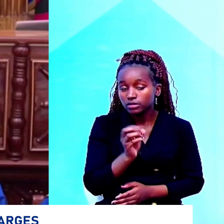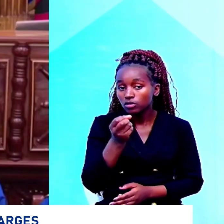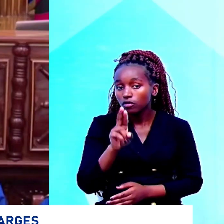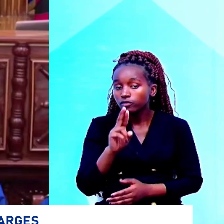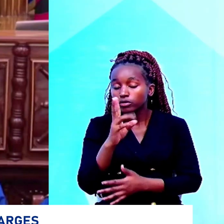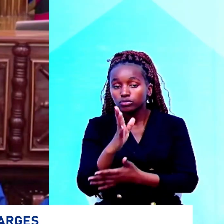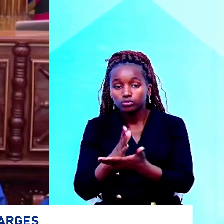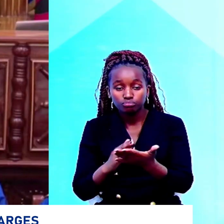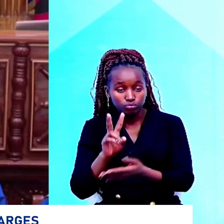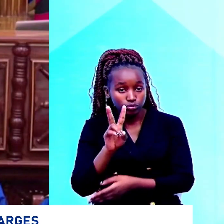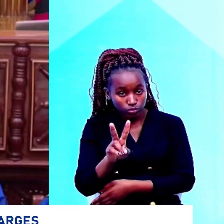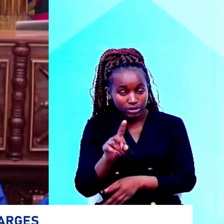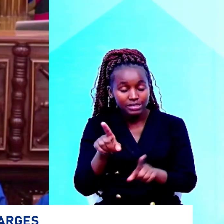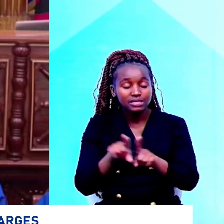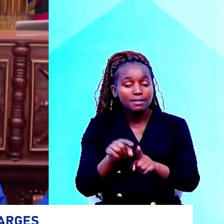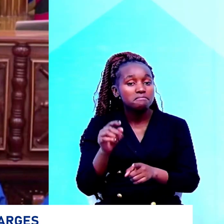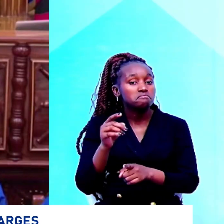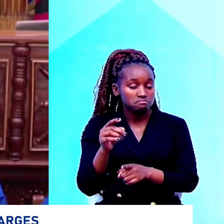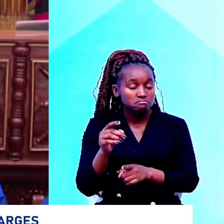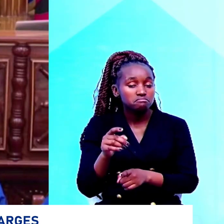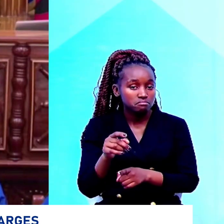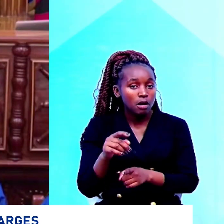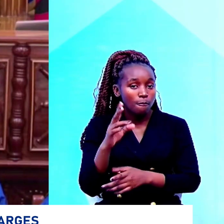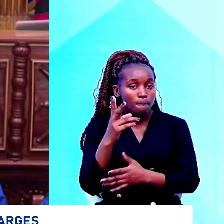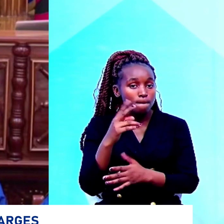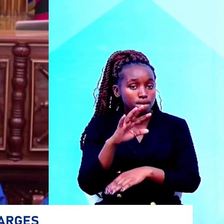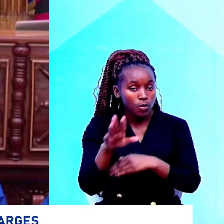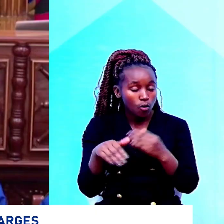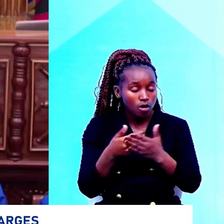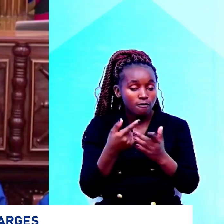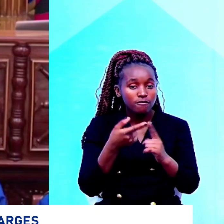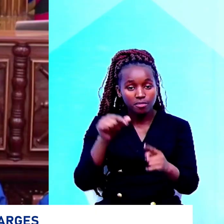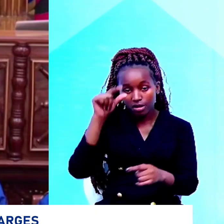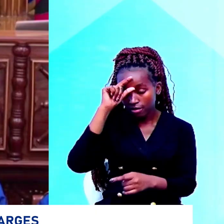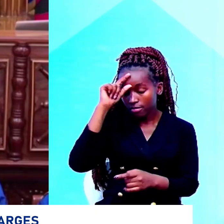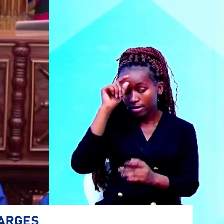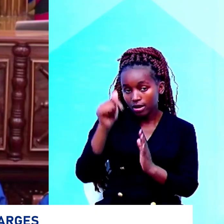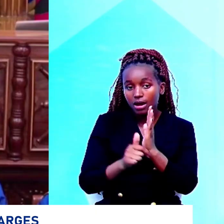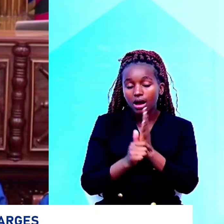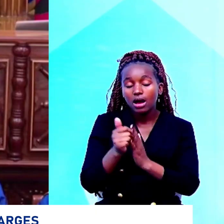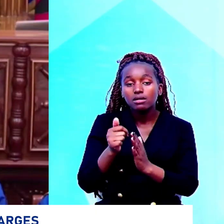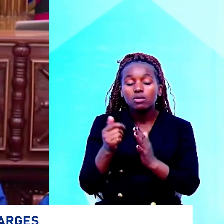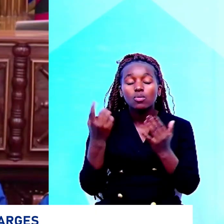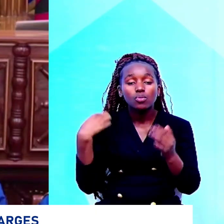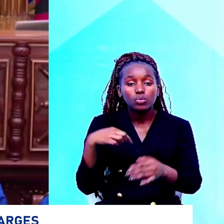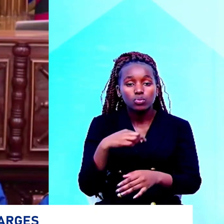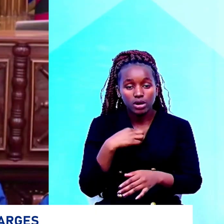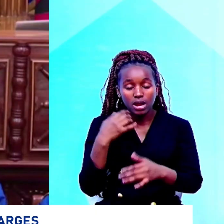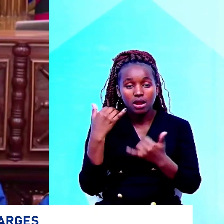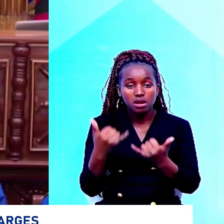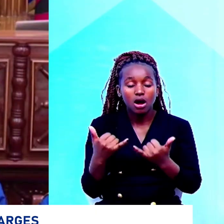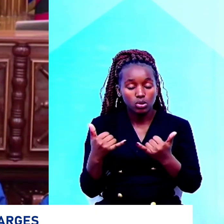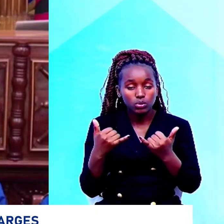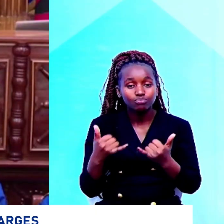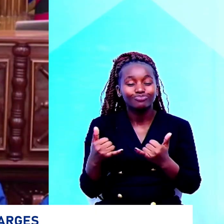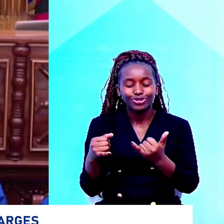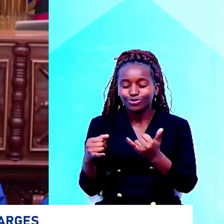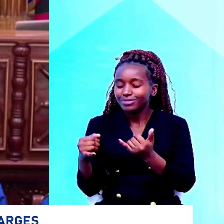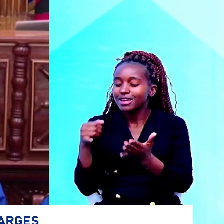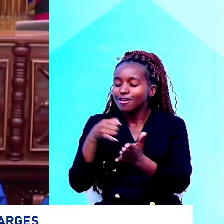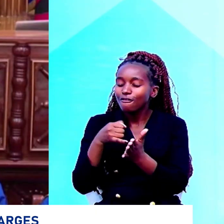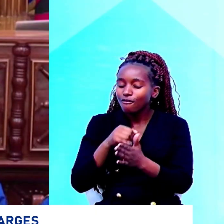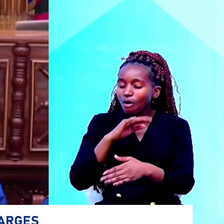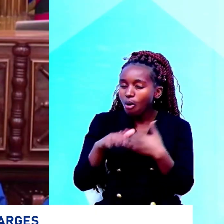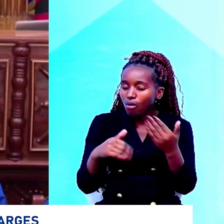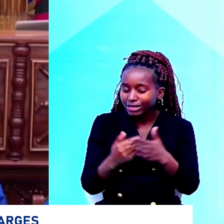Section 30, subsection 3 of the County Governments Act, by engaging in acts which singularly and collectively amount to